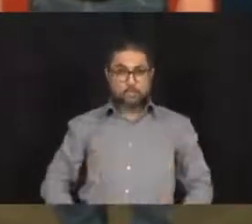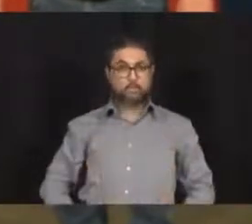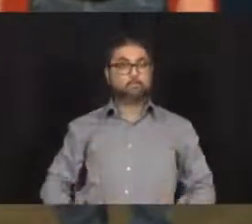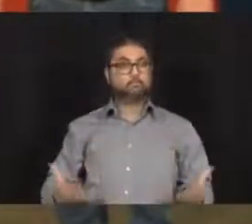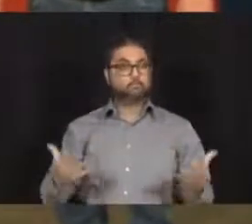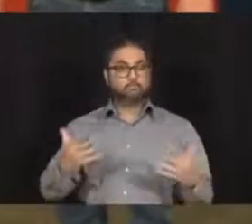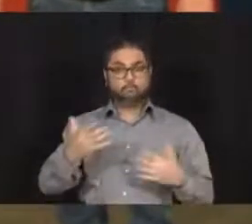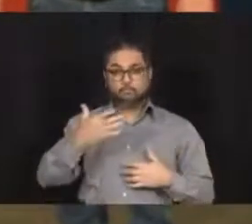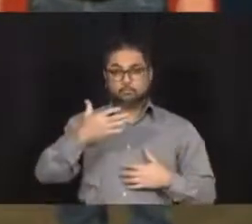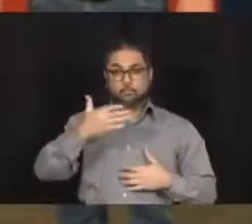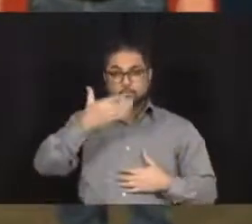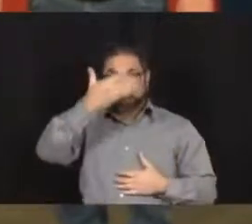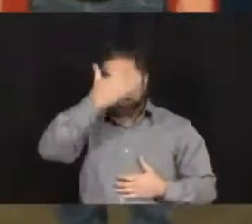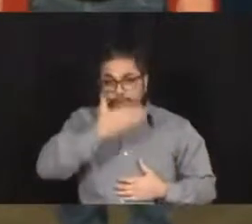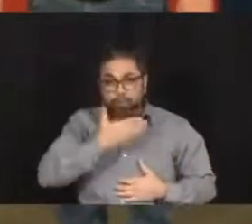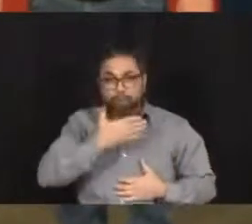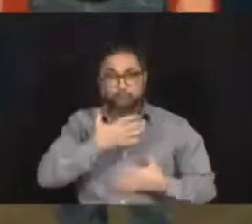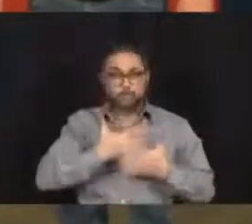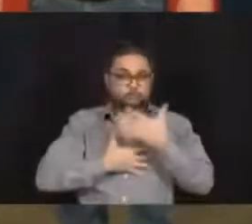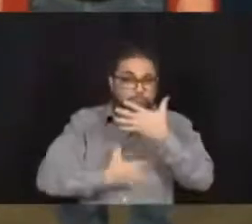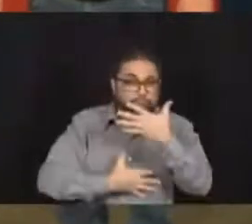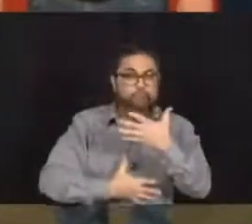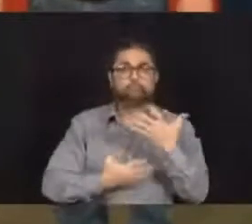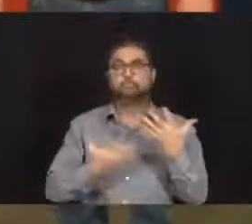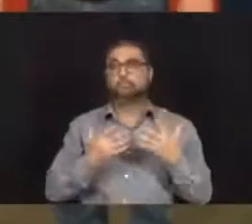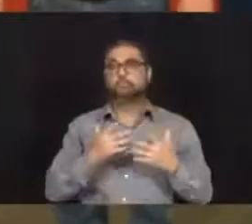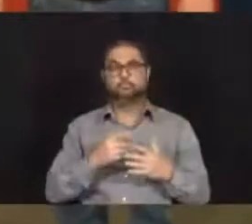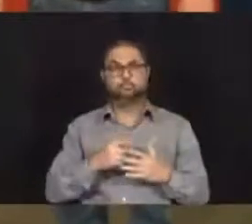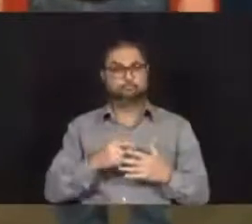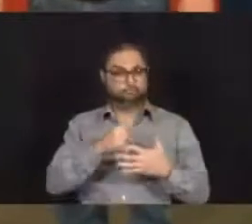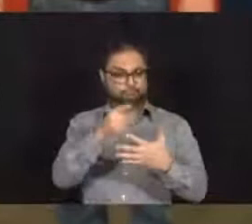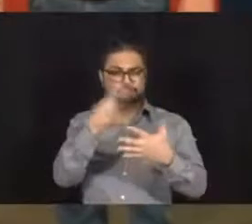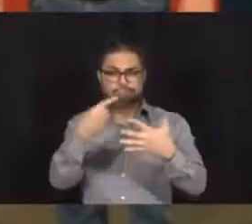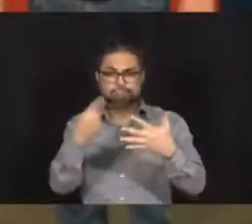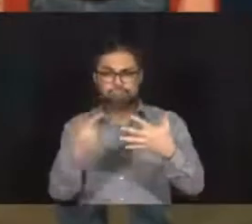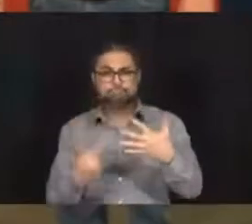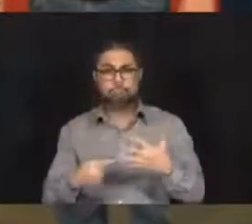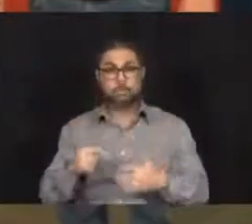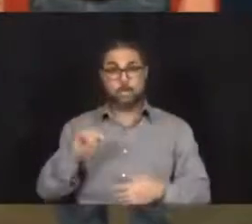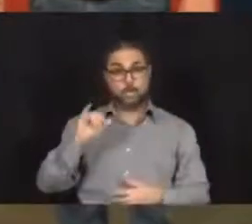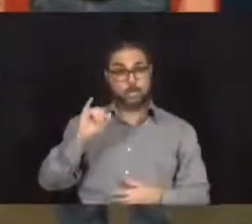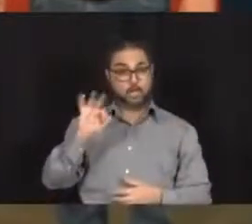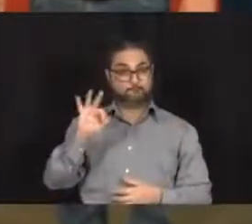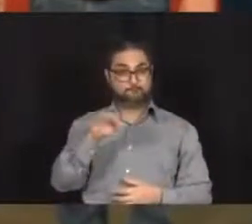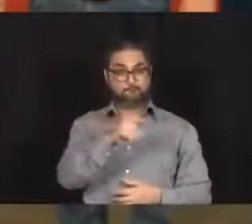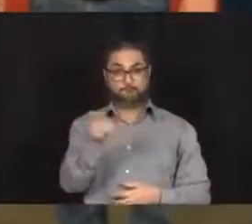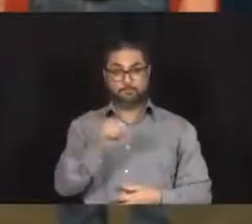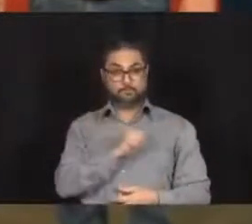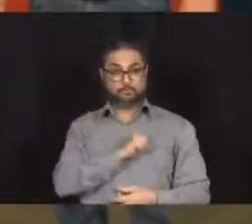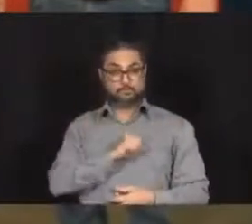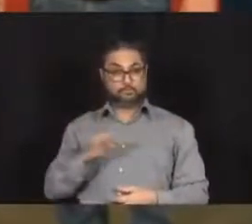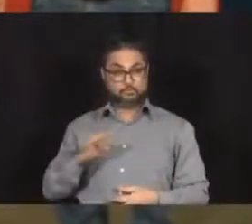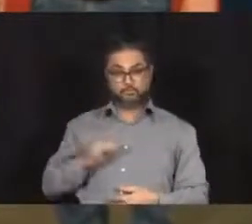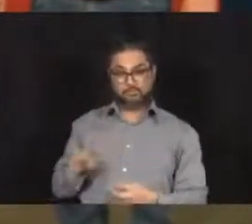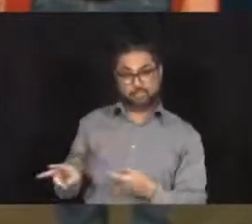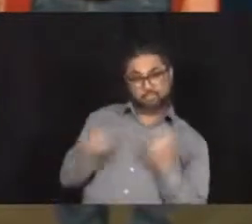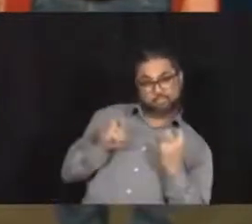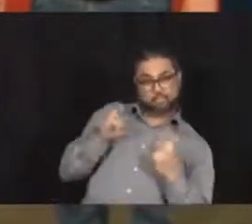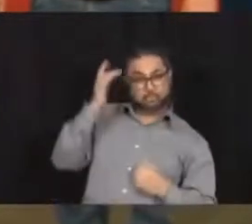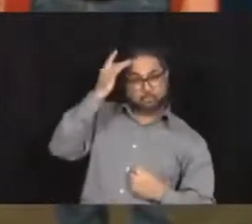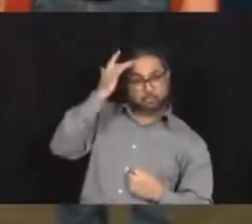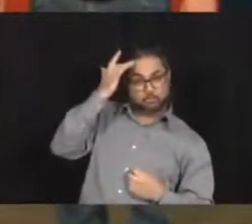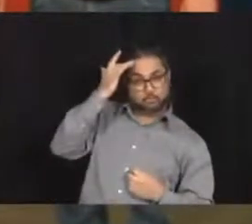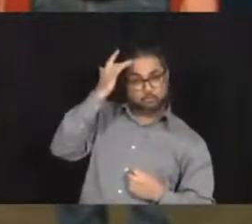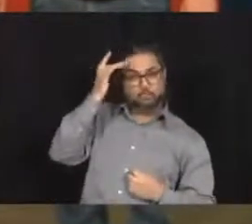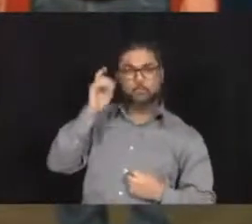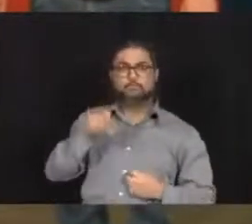frontline providers. But if they should fall ill or if they should need respite, we also have the group of